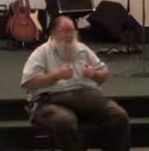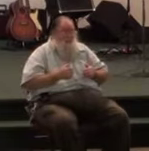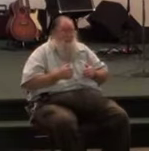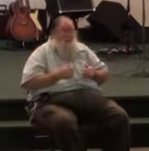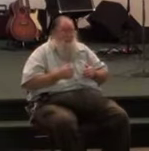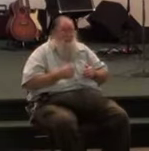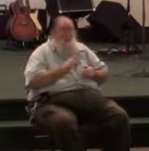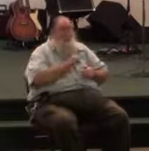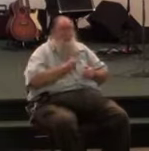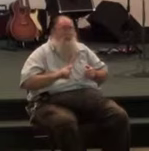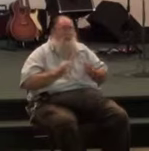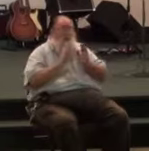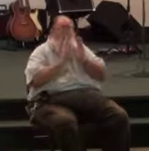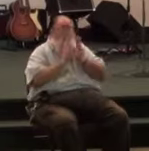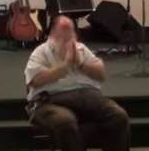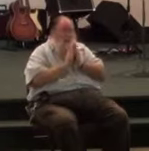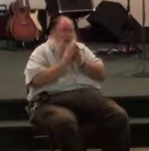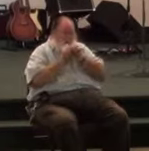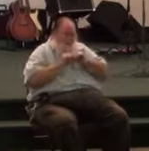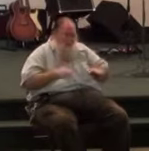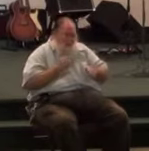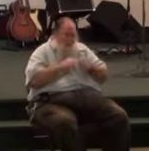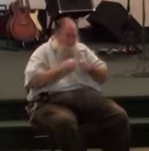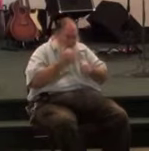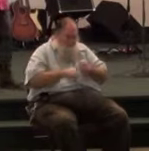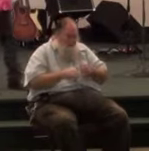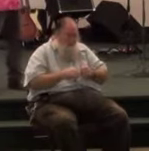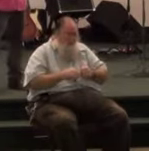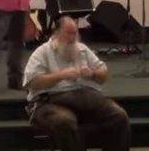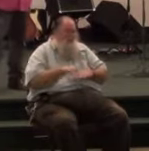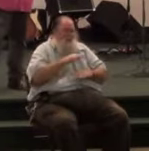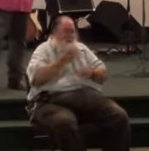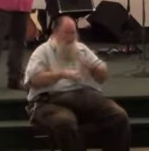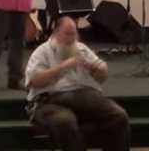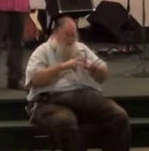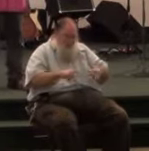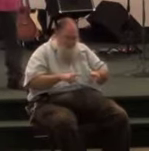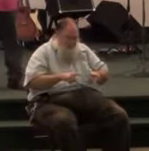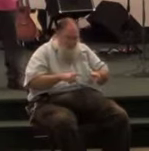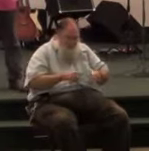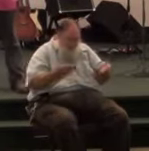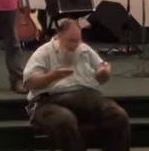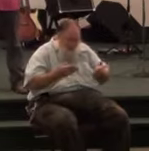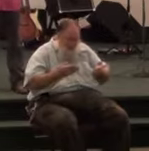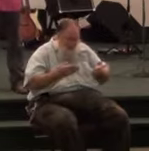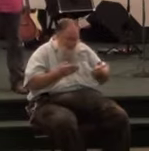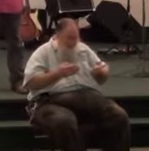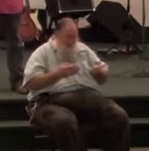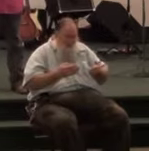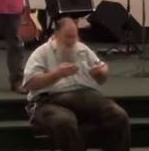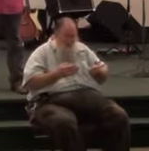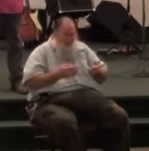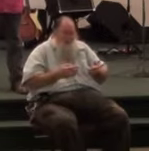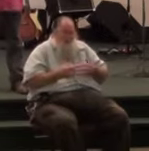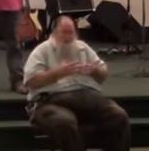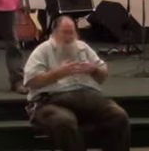Lord, I pray a blessing over every person in this room right now, whether their family hurts, as we saw